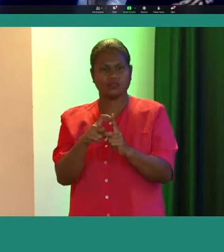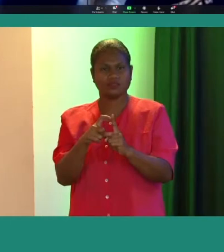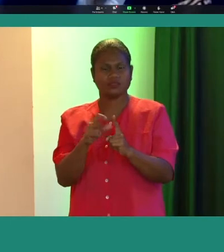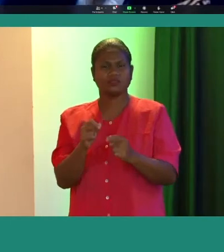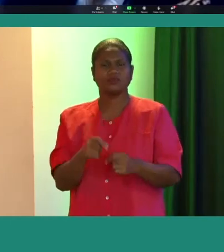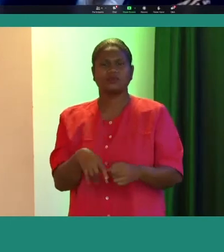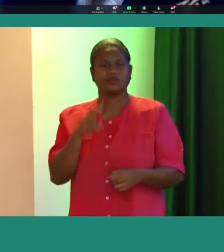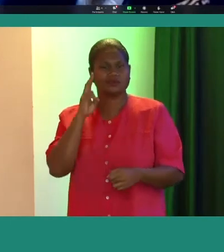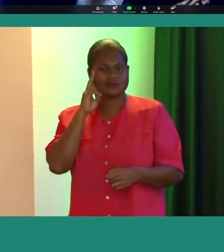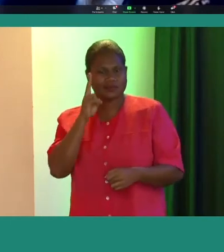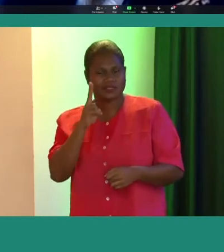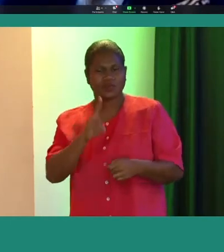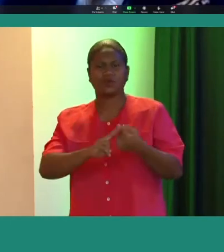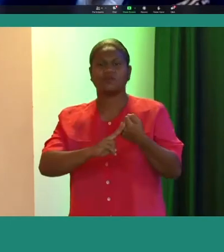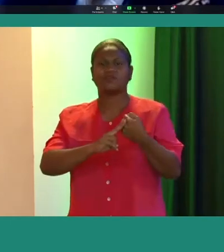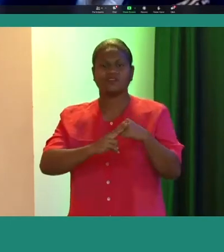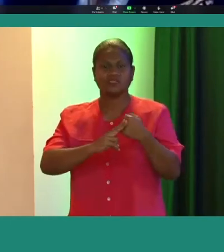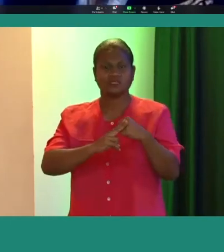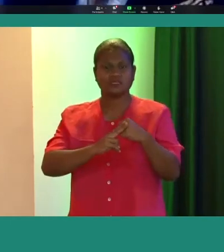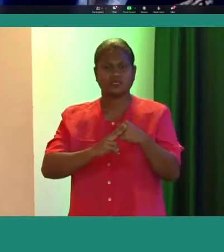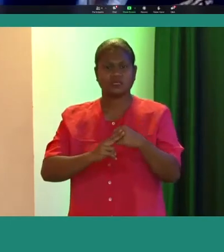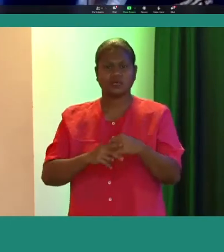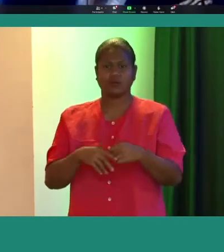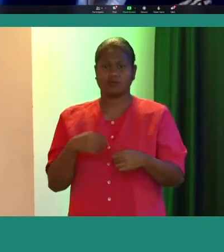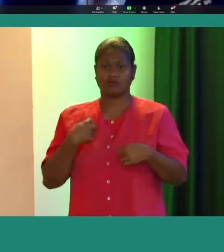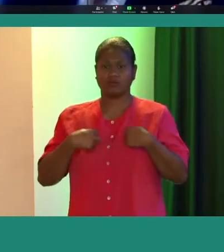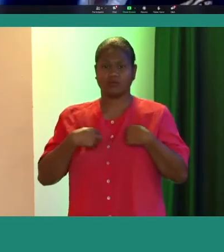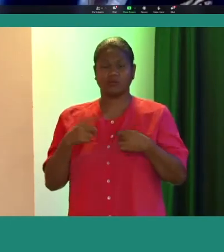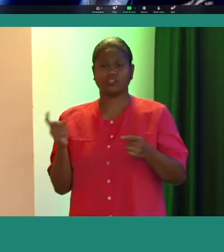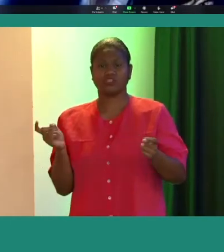the challenges that you just described in your presentation,